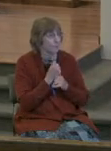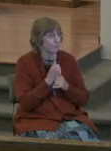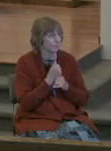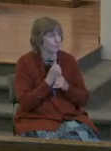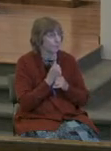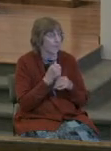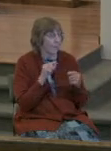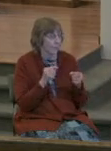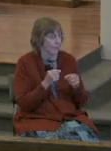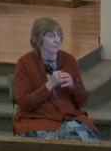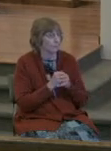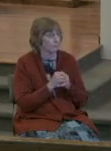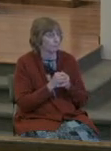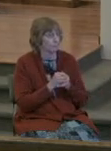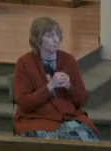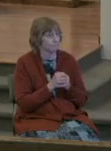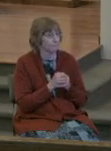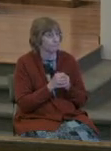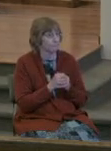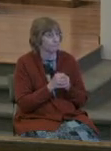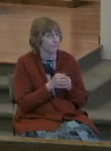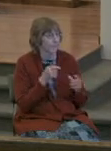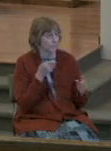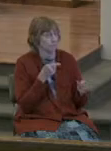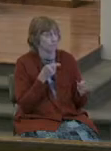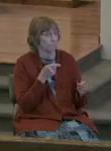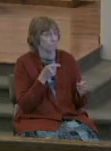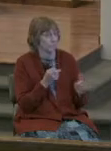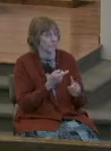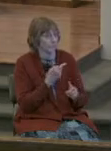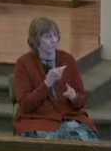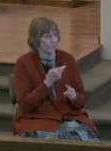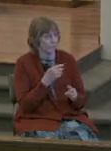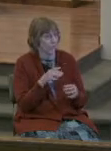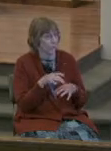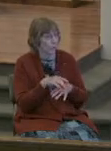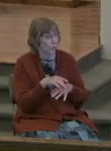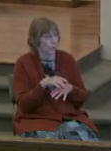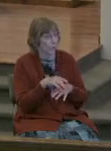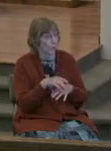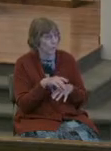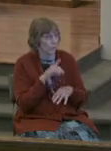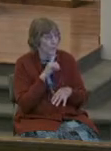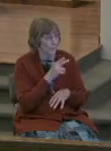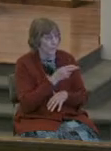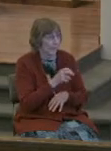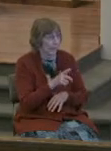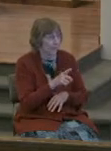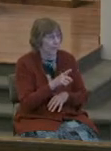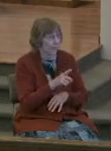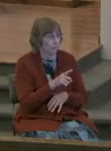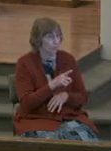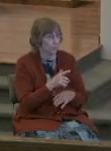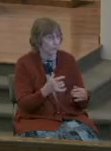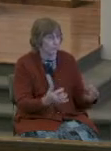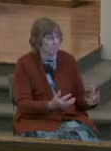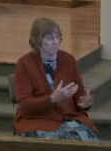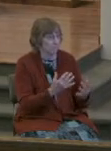they're hurting. And their destination from this earth is hell and the lake of fire.